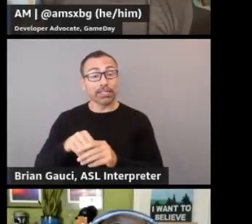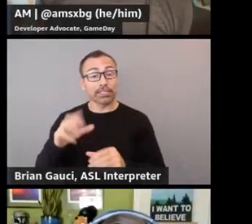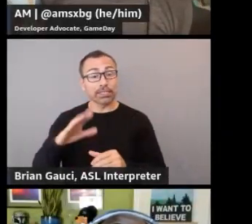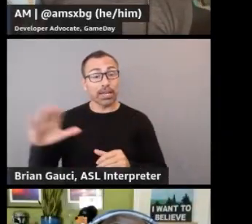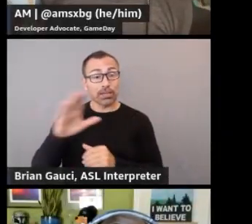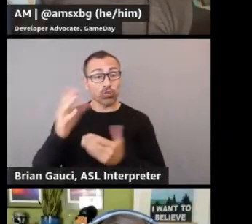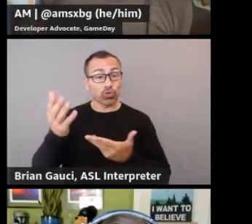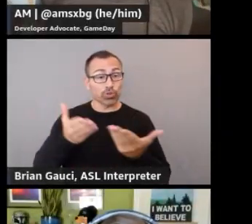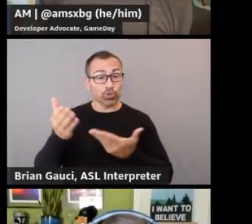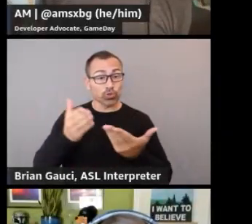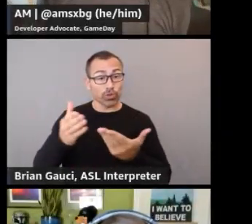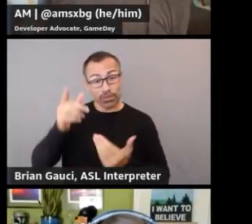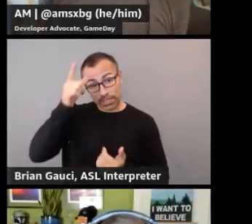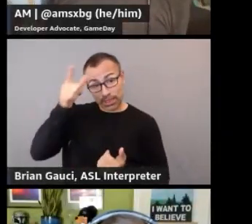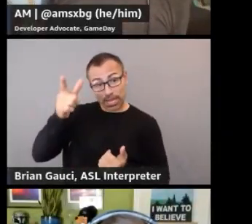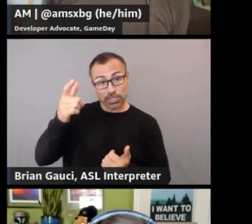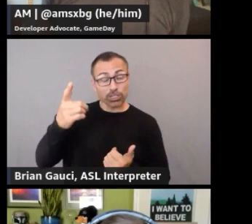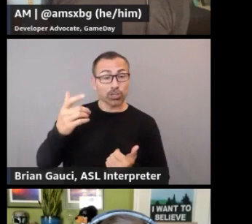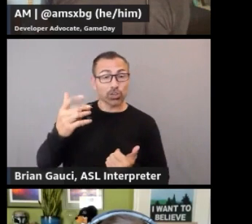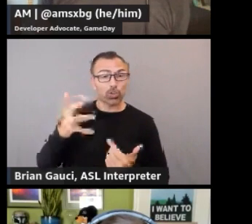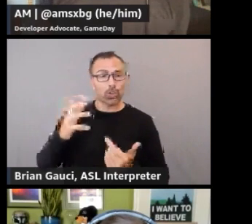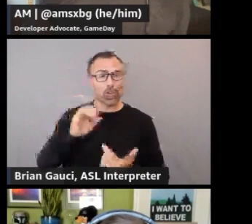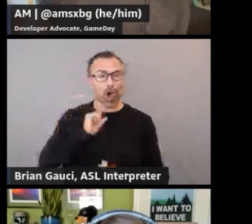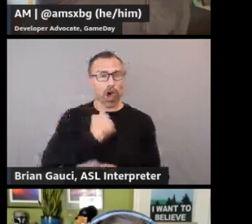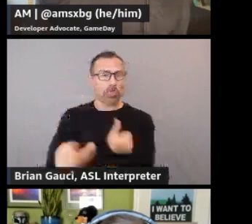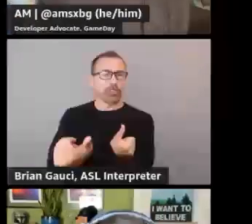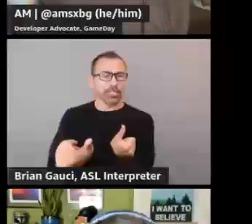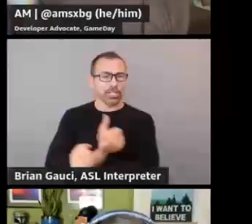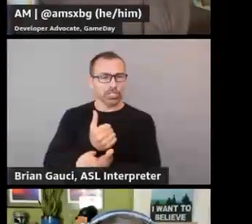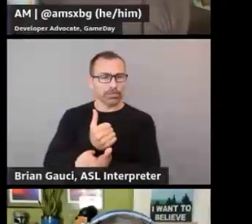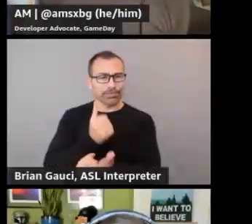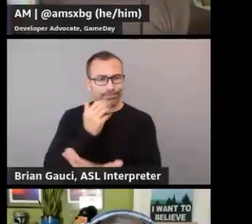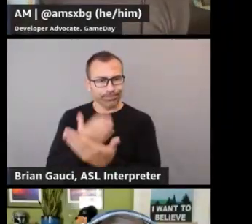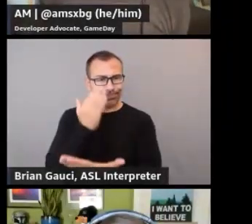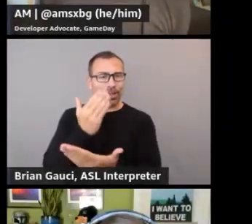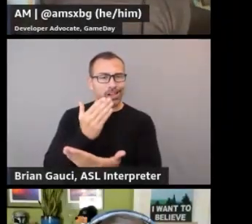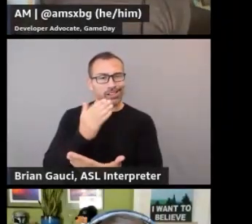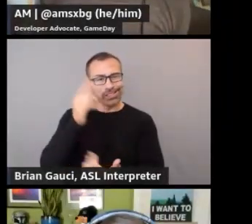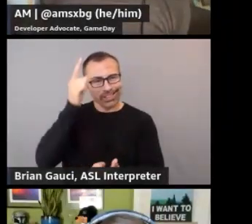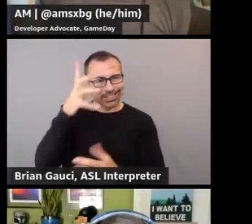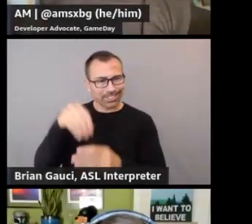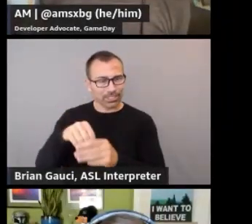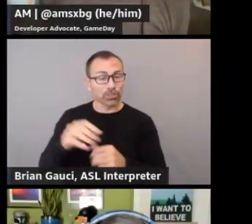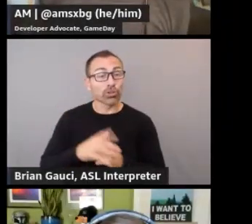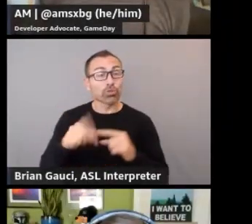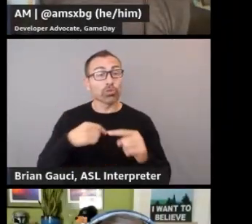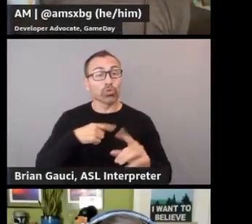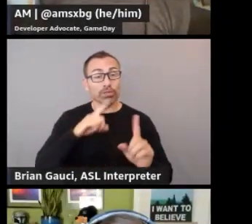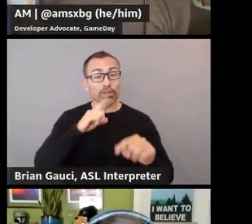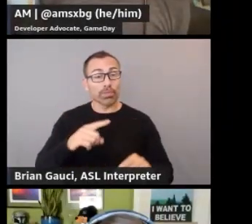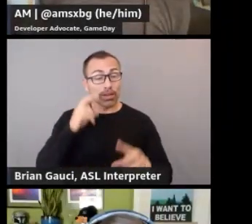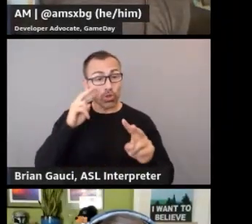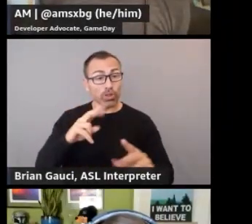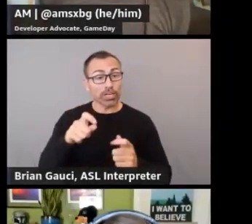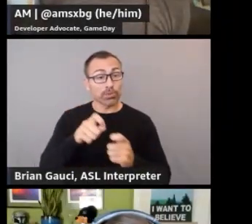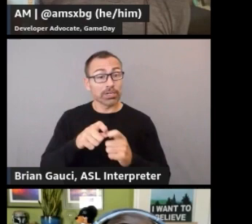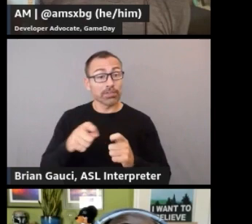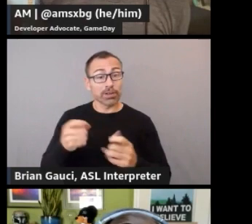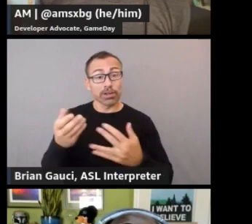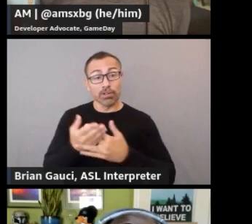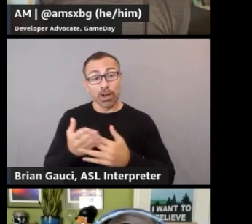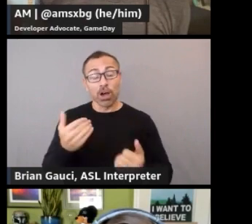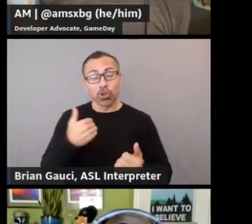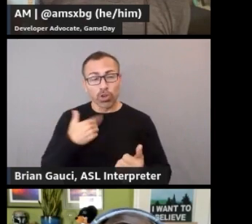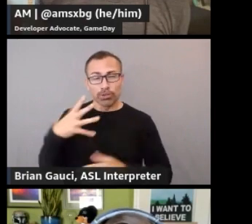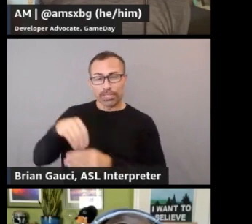your authorization logic as well. It's the when you get the command to look at a particular file, you also inside the logic for retrieving